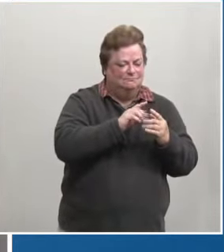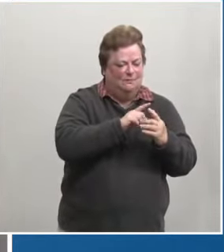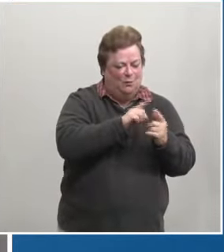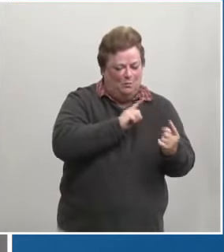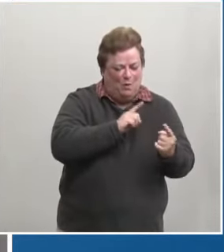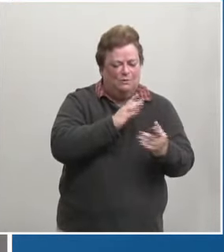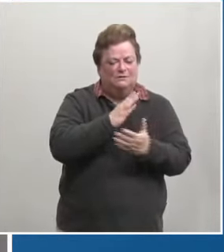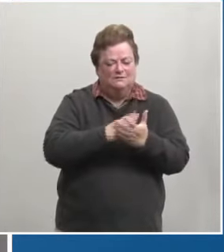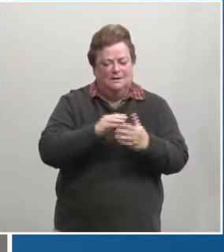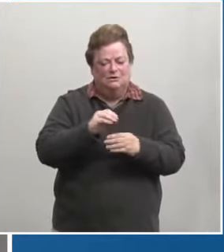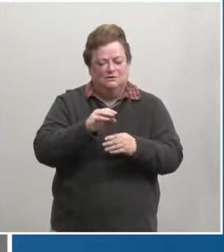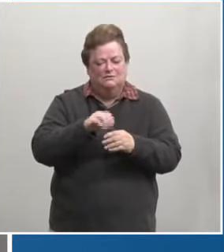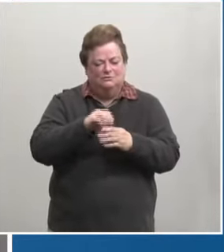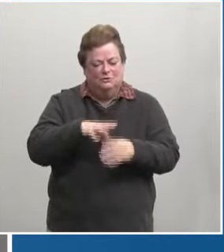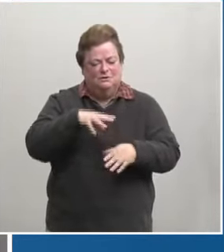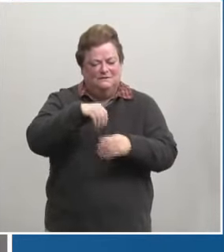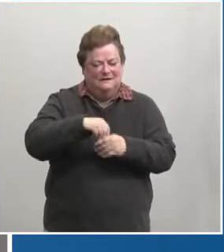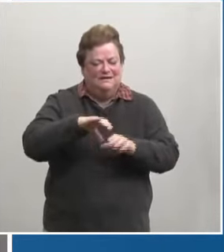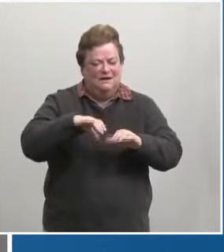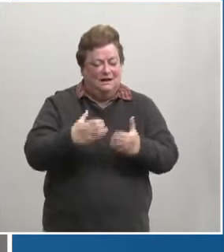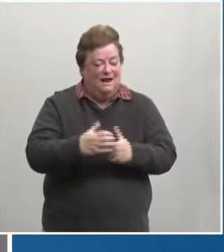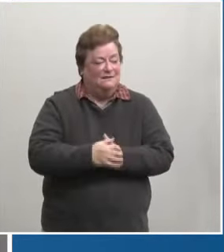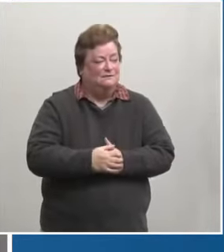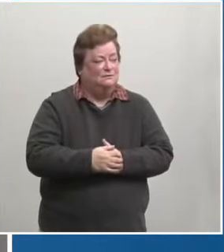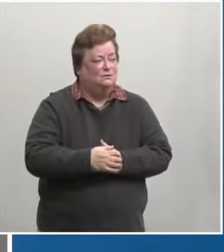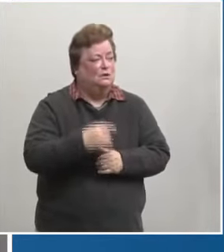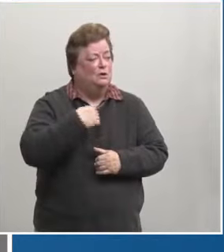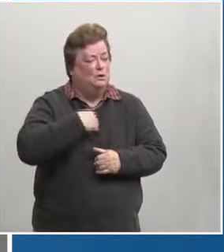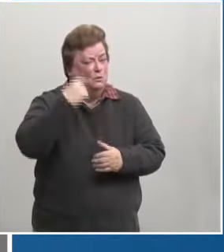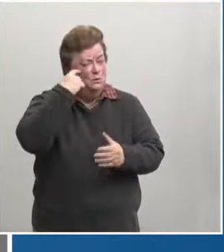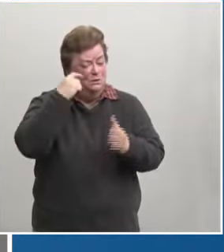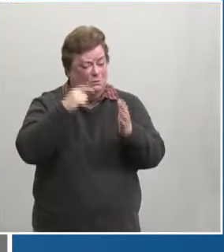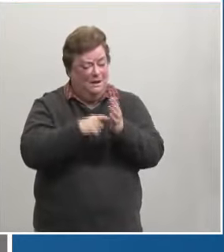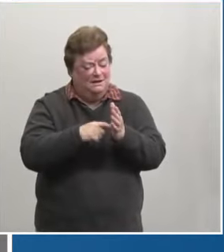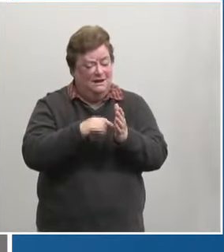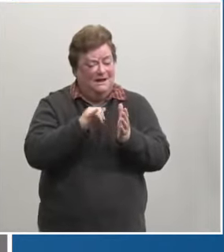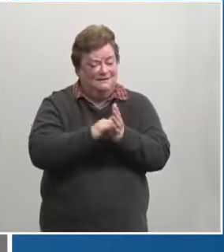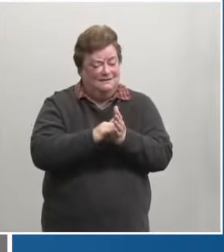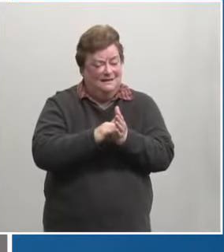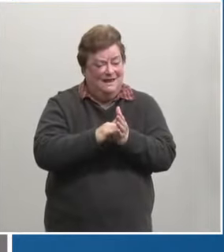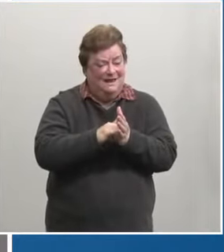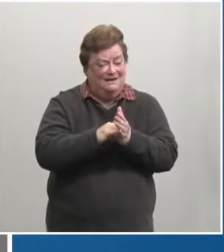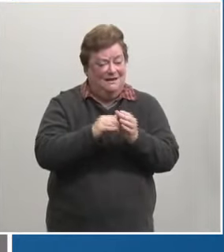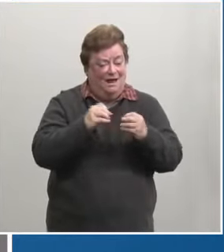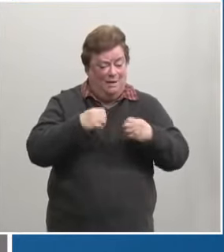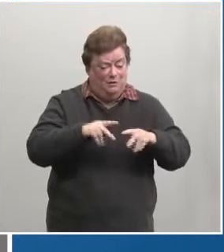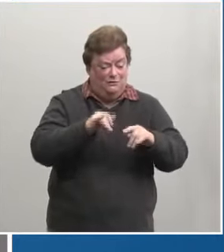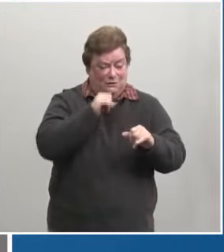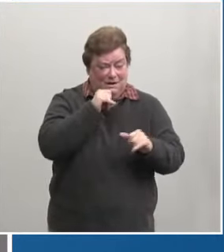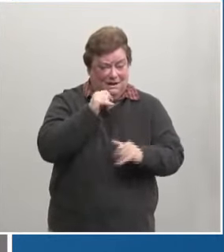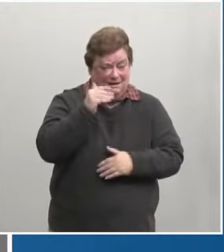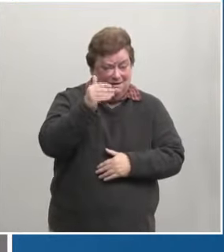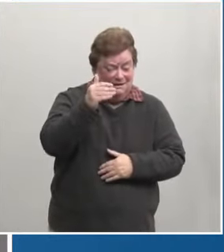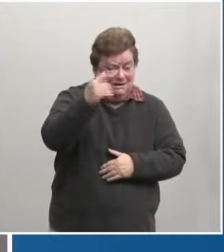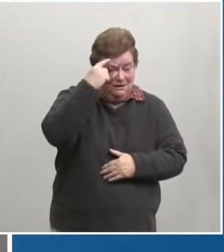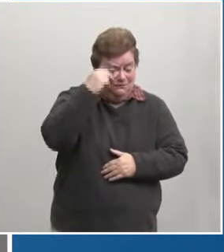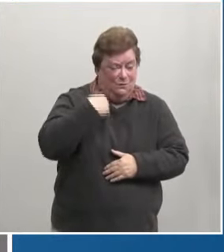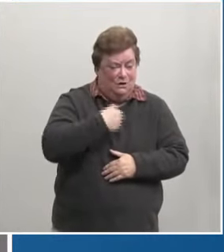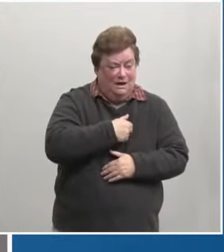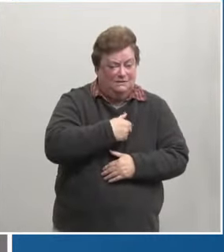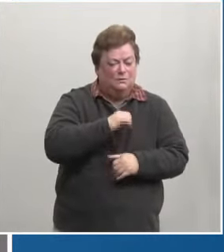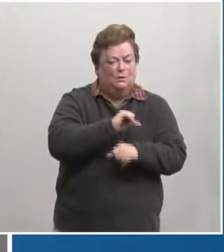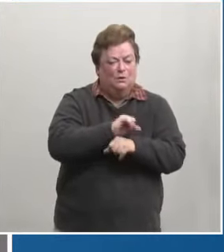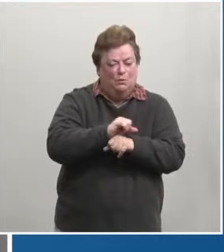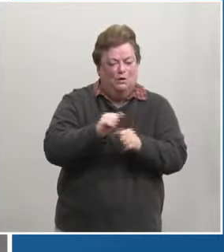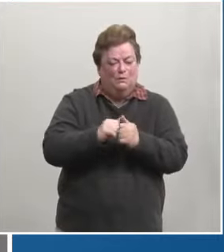socially distance. Recognizing that opportunity lay ahead for us, we worked with the Lincoln